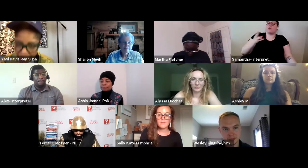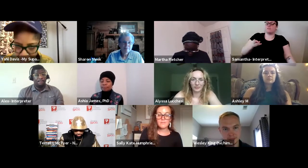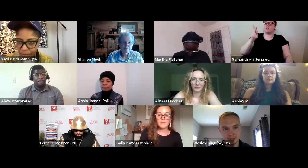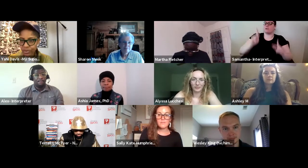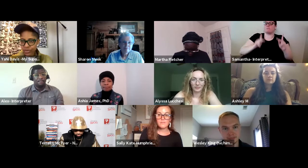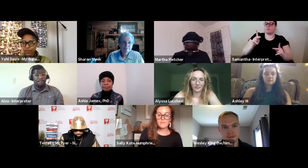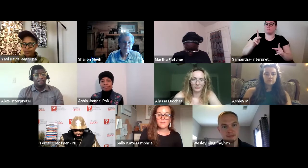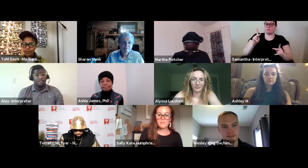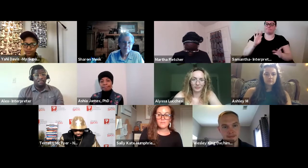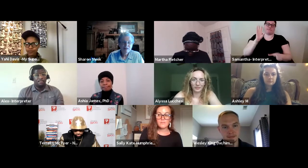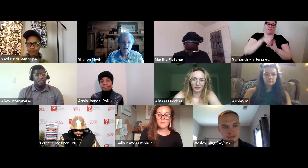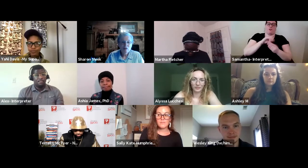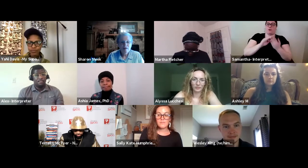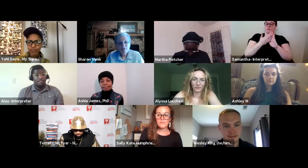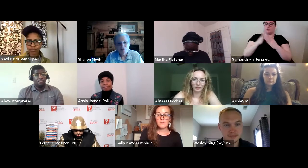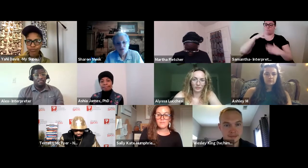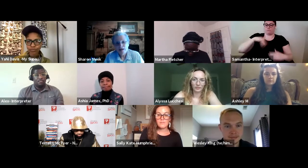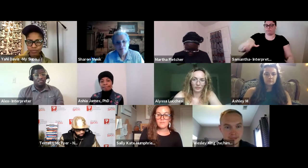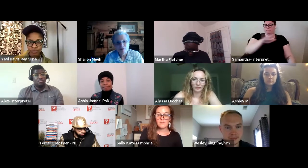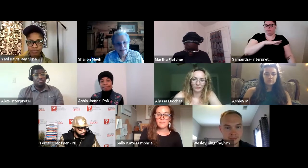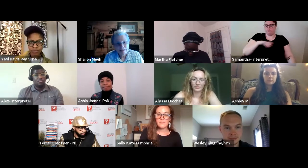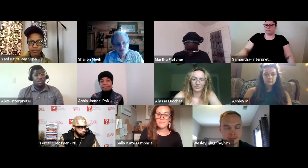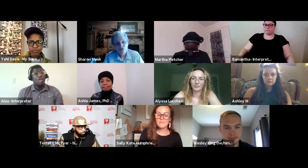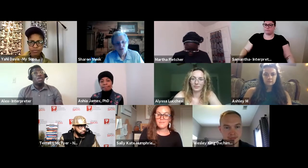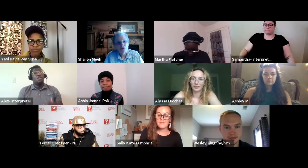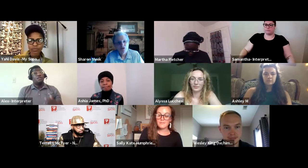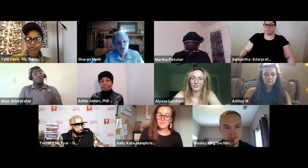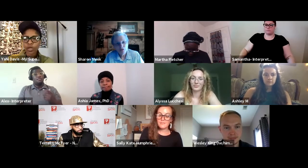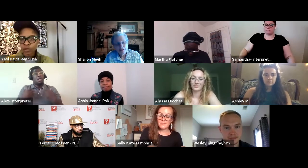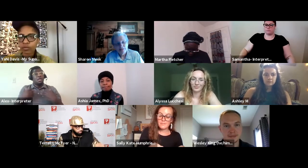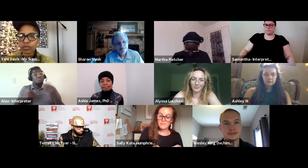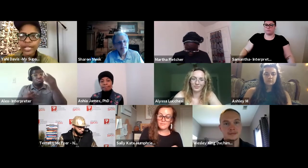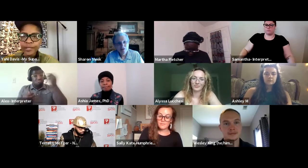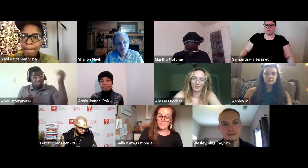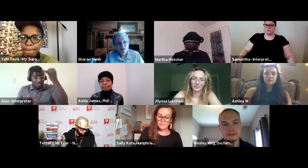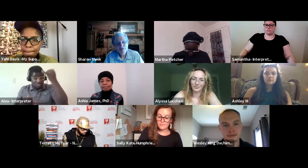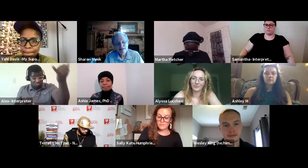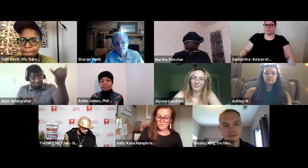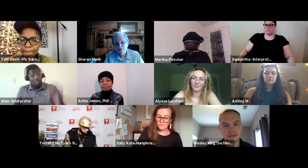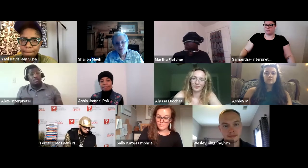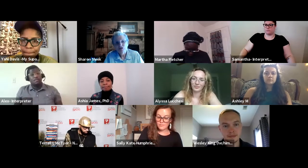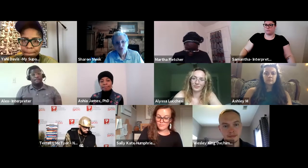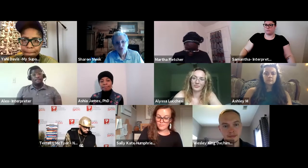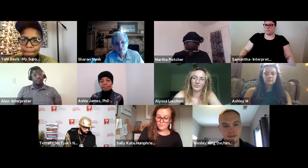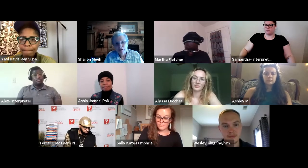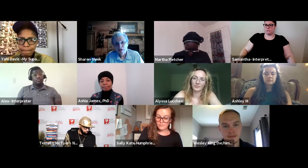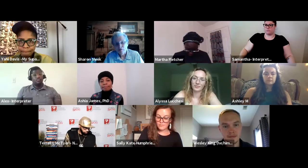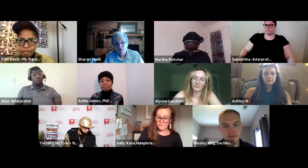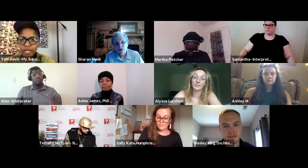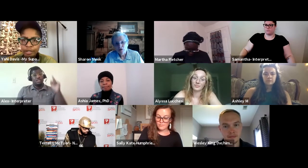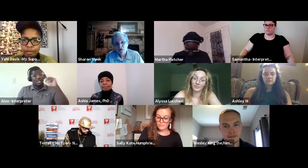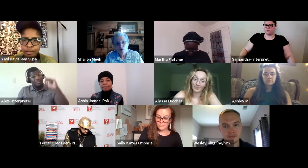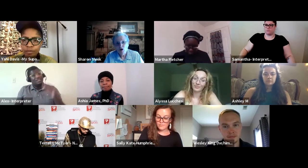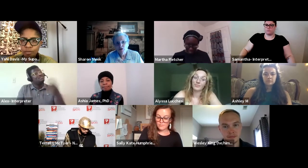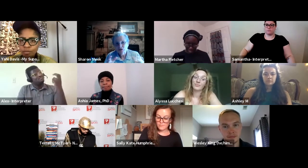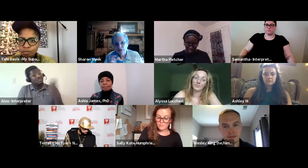community members. Well, there's a couple of things that you can do. Deafness is tough